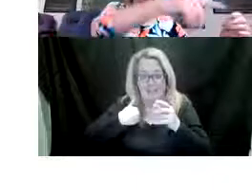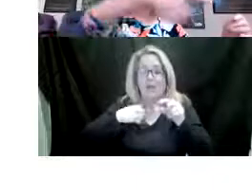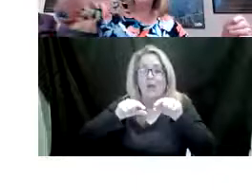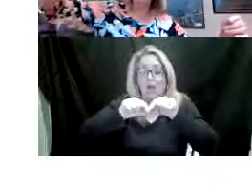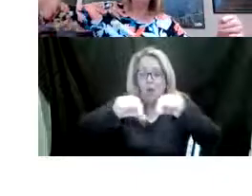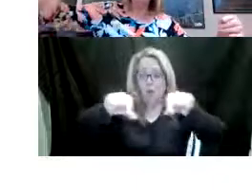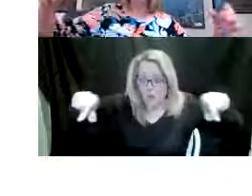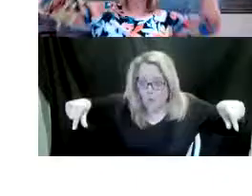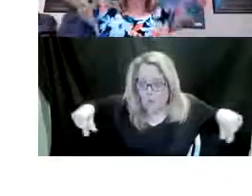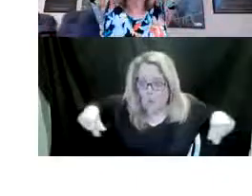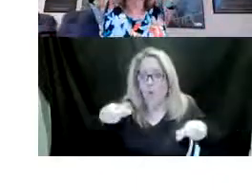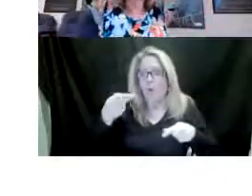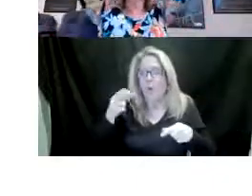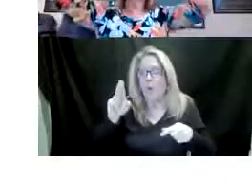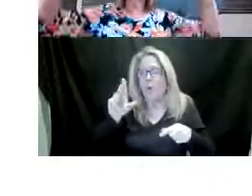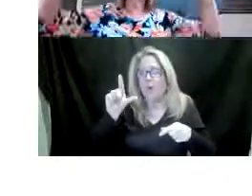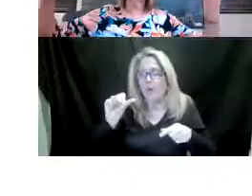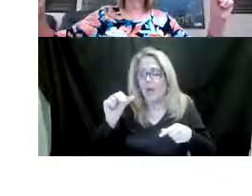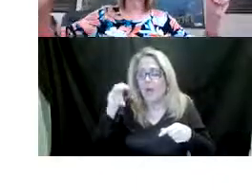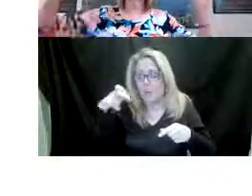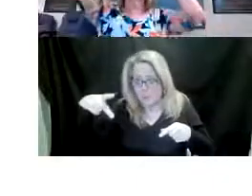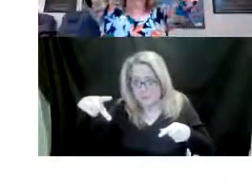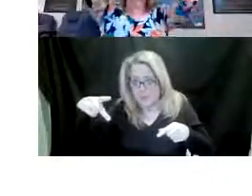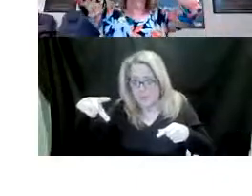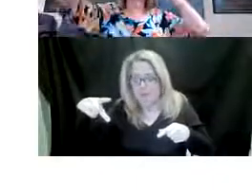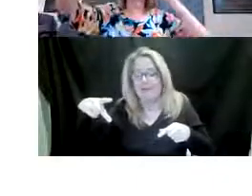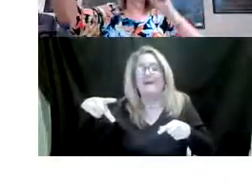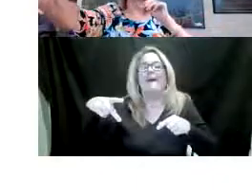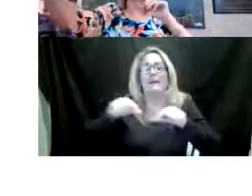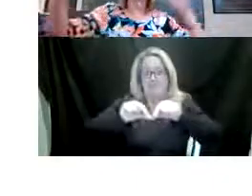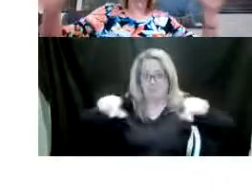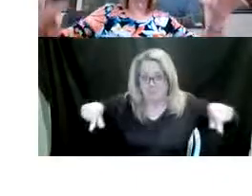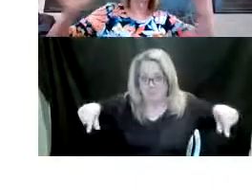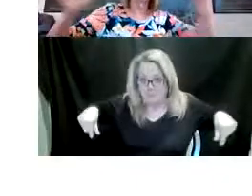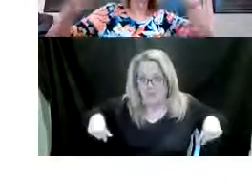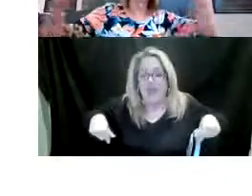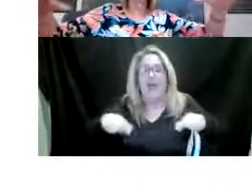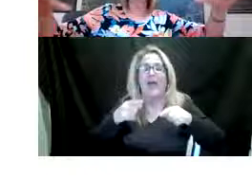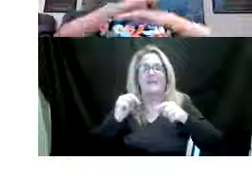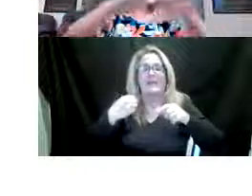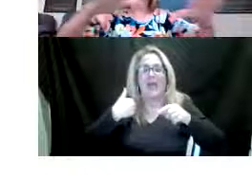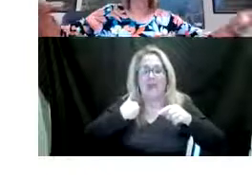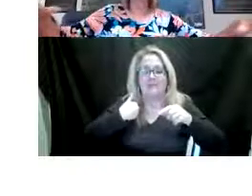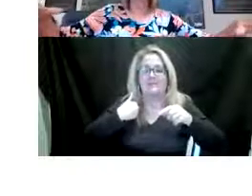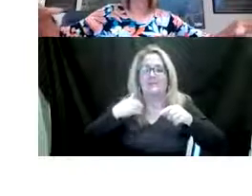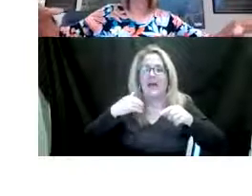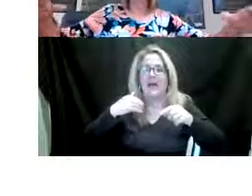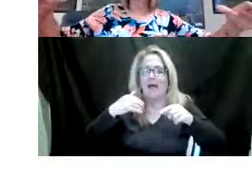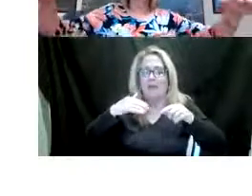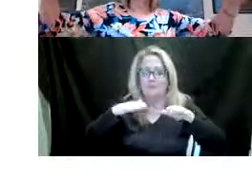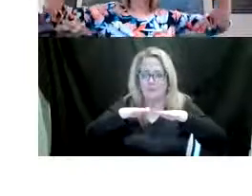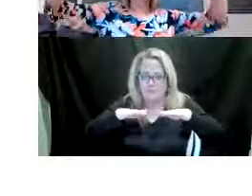a hula hoop, and then it has pieces of elastic in 4 different places. So it levels it